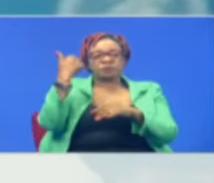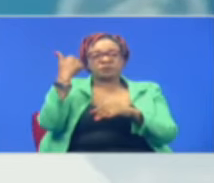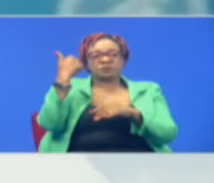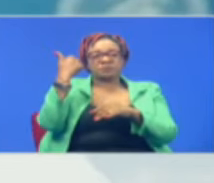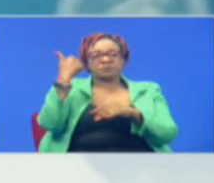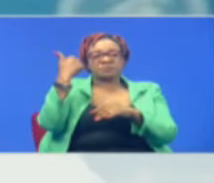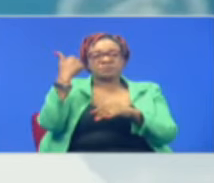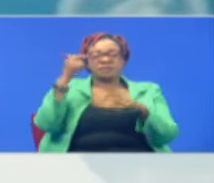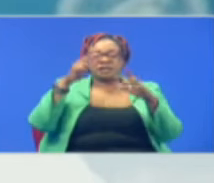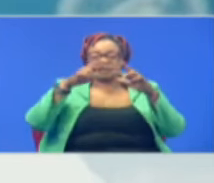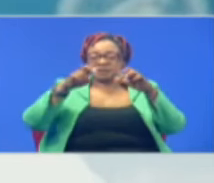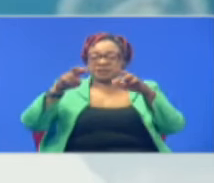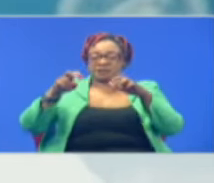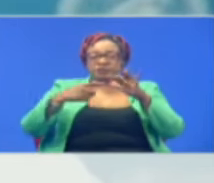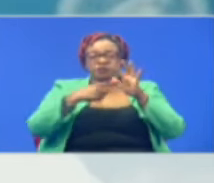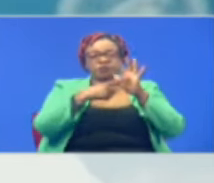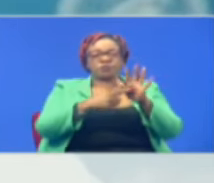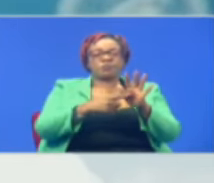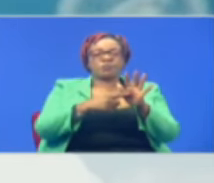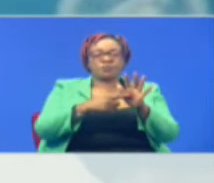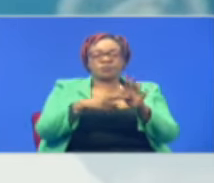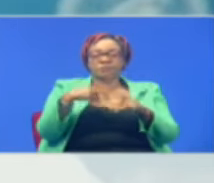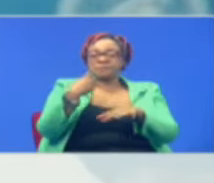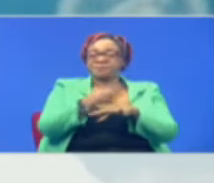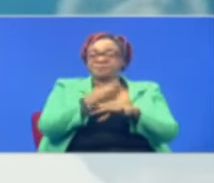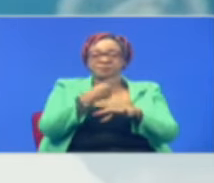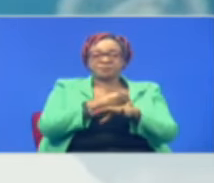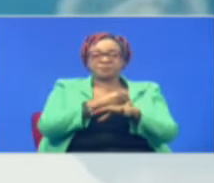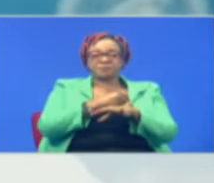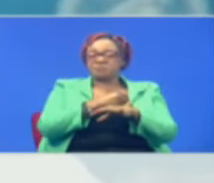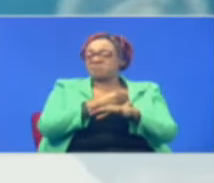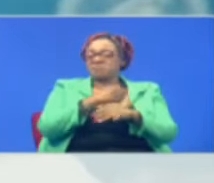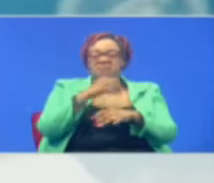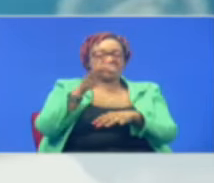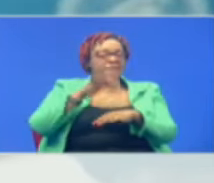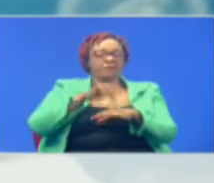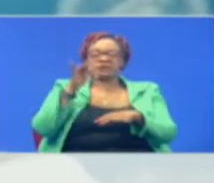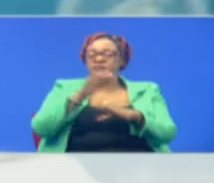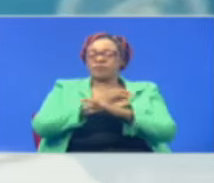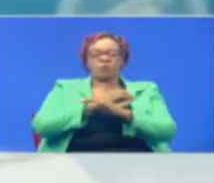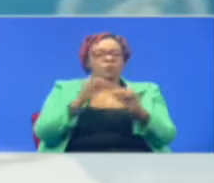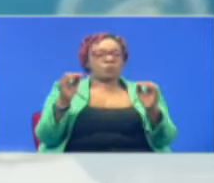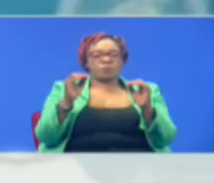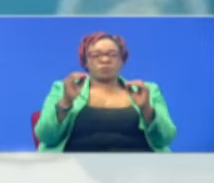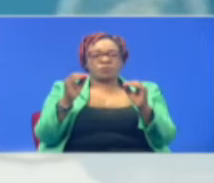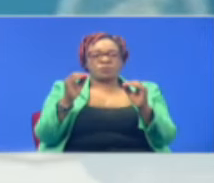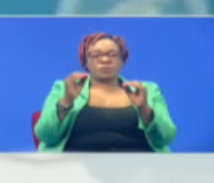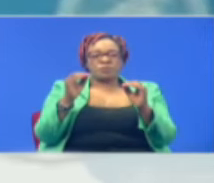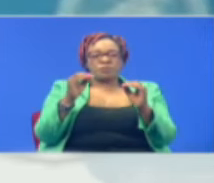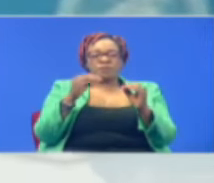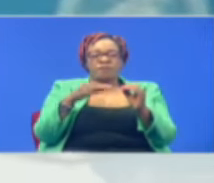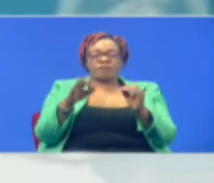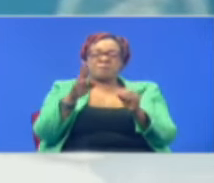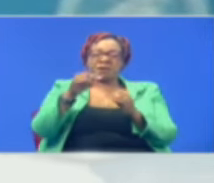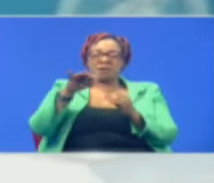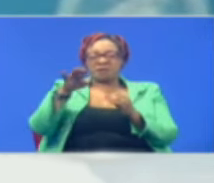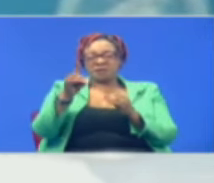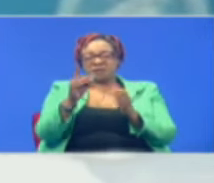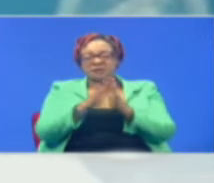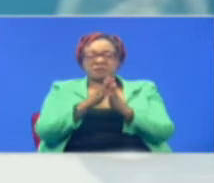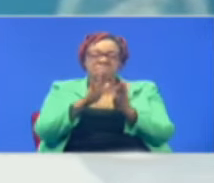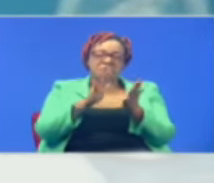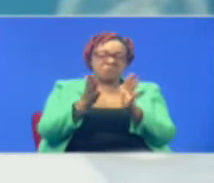study indicating that the vaccine is less effective in preventing mild and moderate infection with